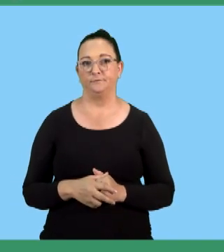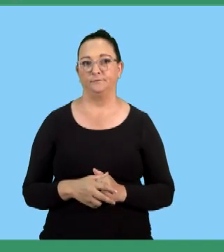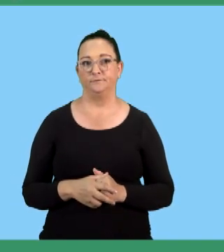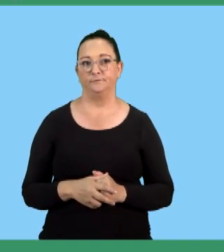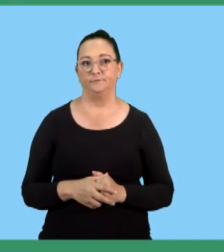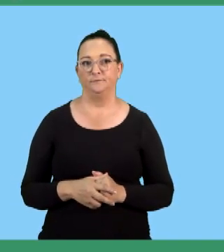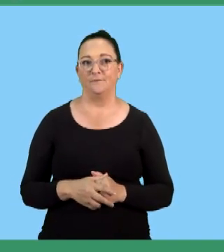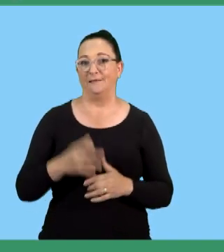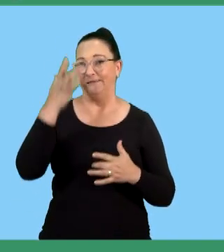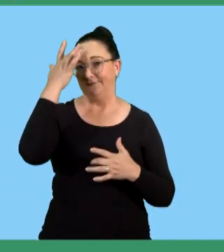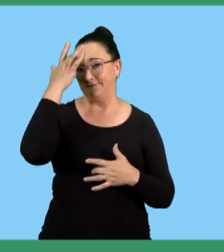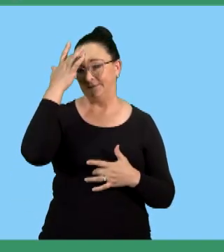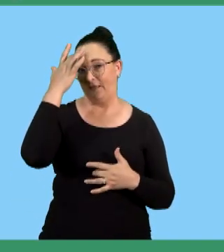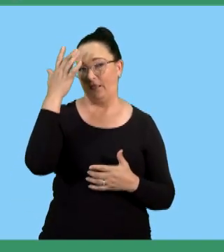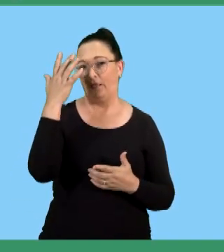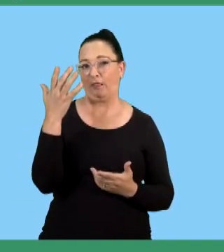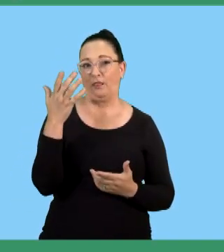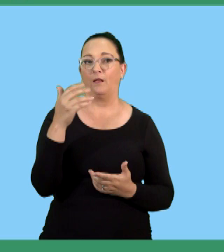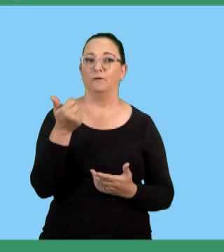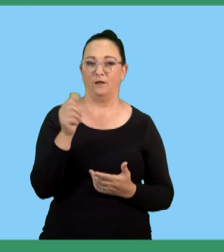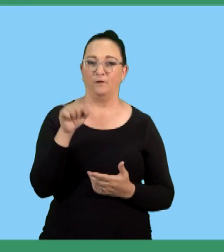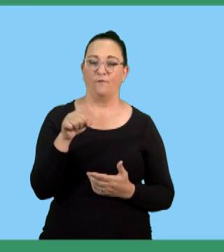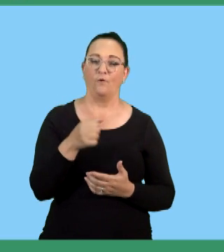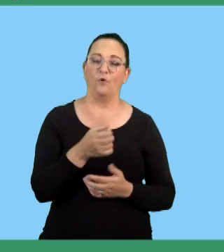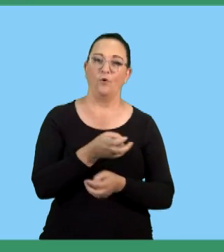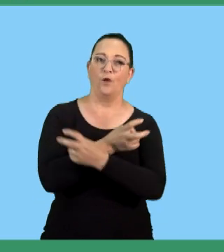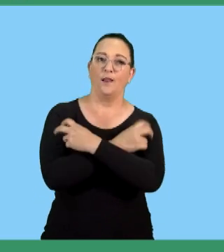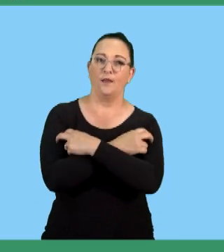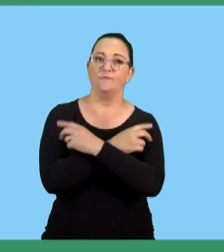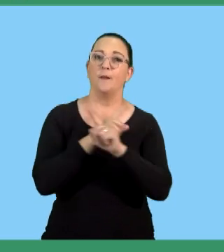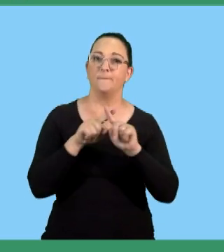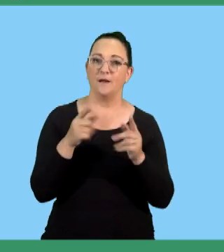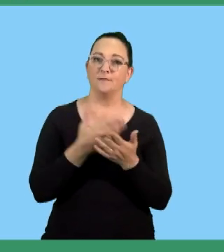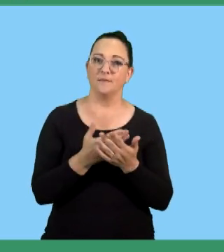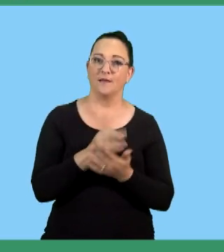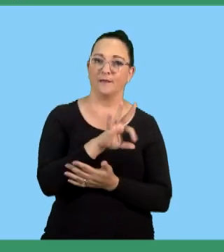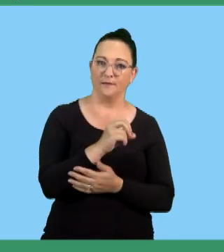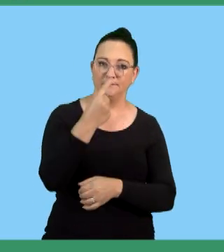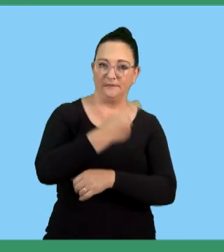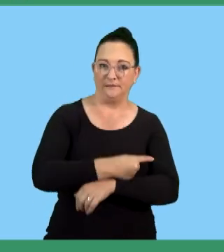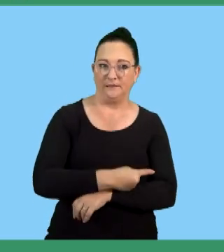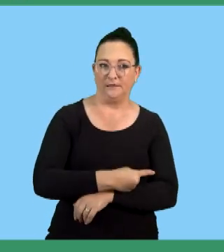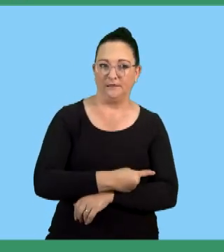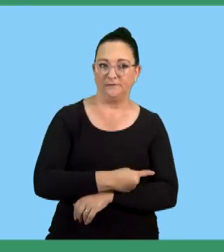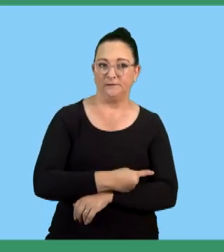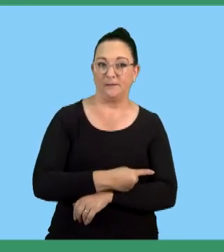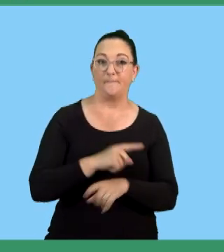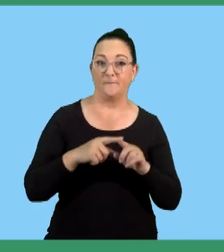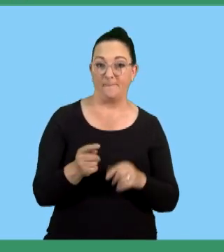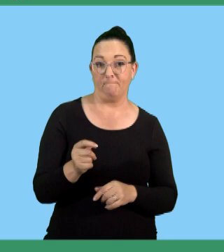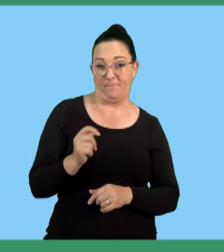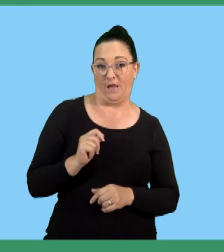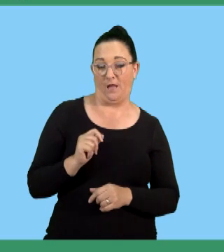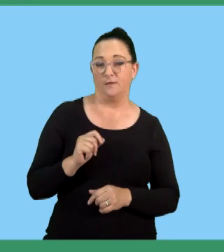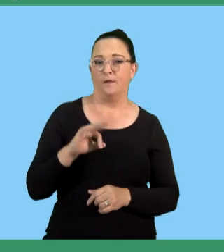then we've got sick leave as a type of leave. Employees are entitled to 30 days of sick leave, of paid, very